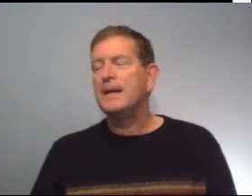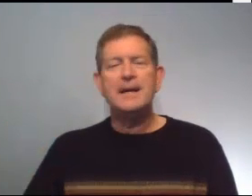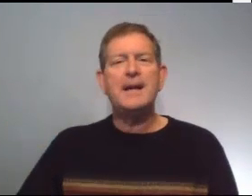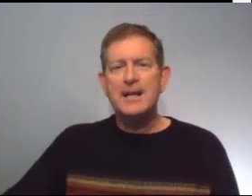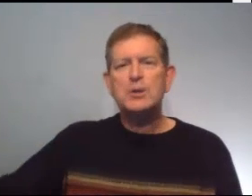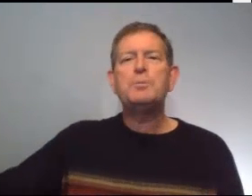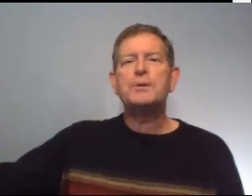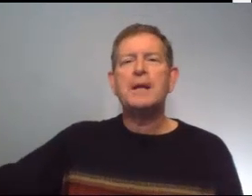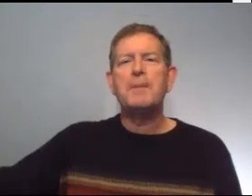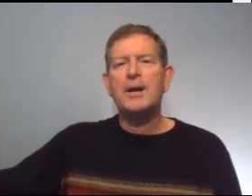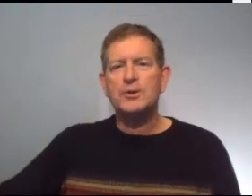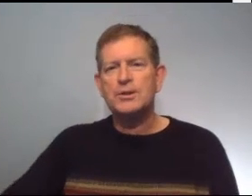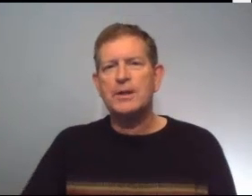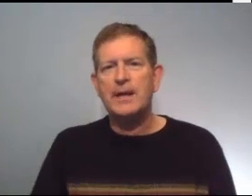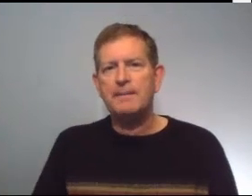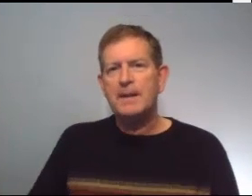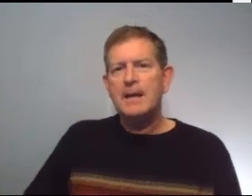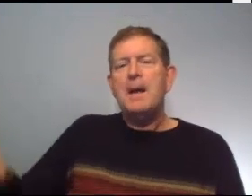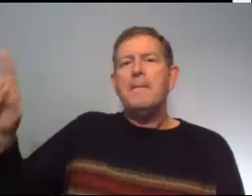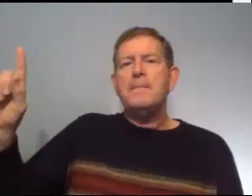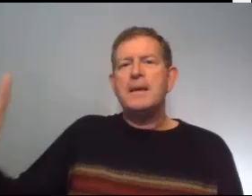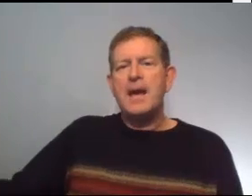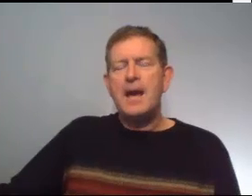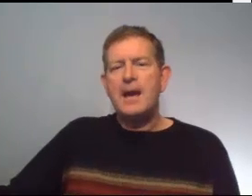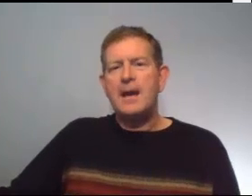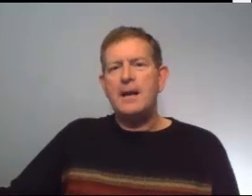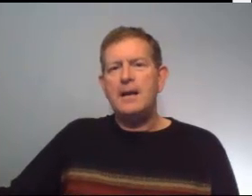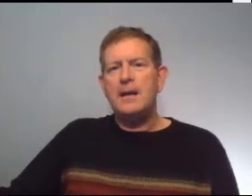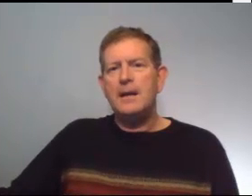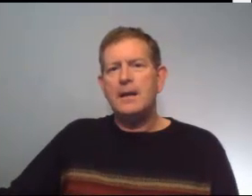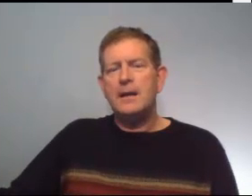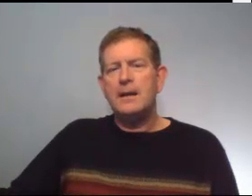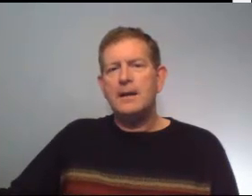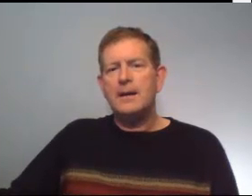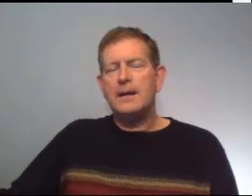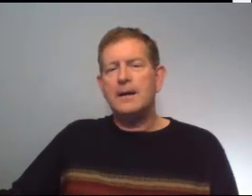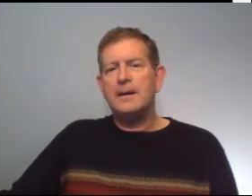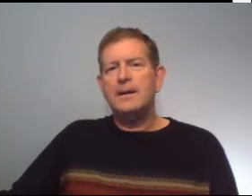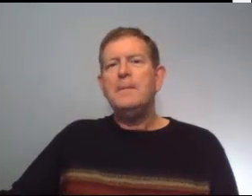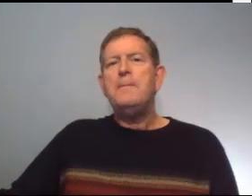my... In any case, let's pretend Michael just did that. Miguel